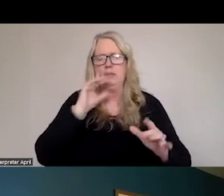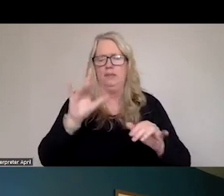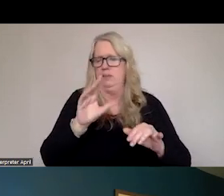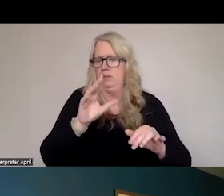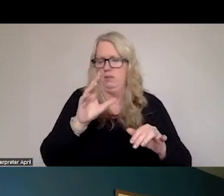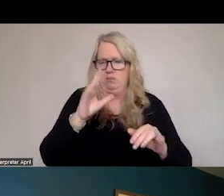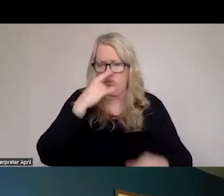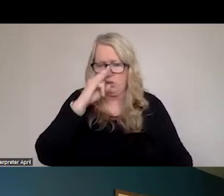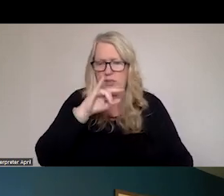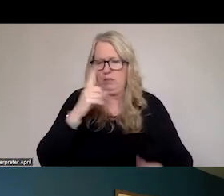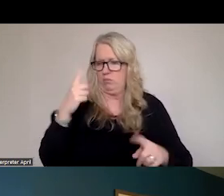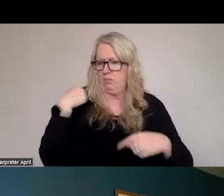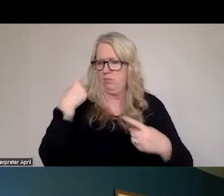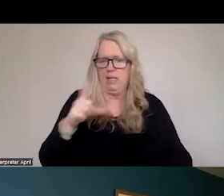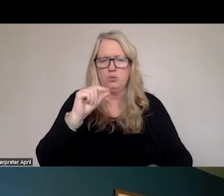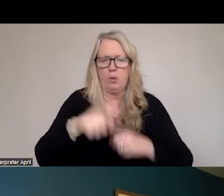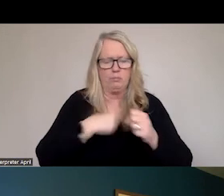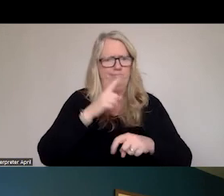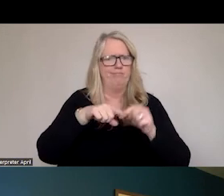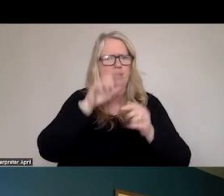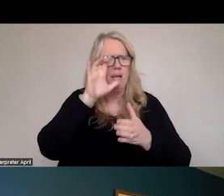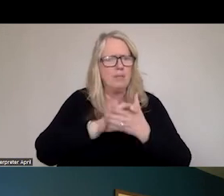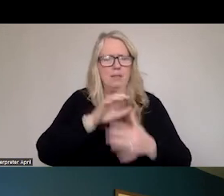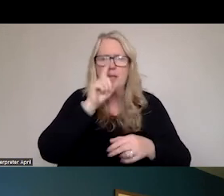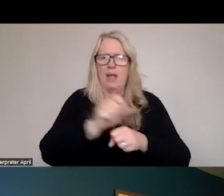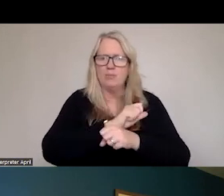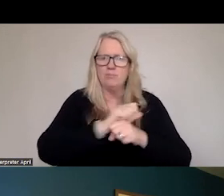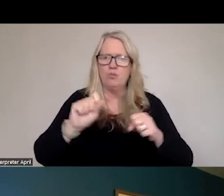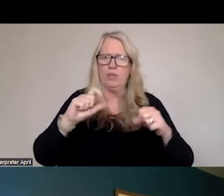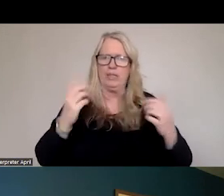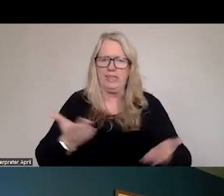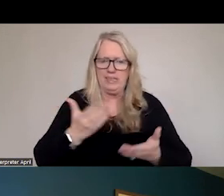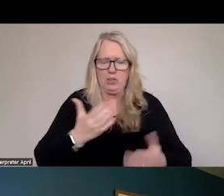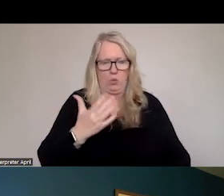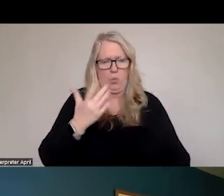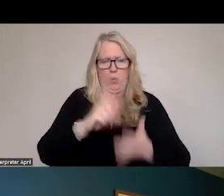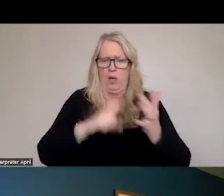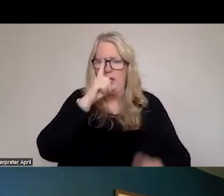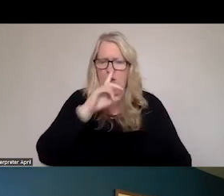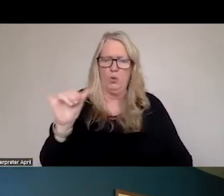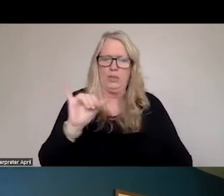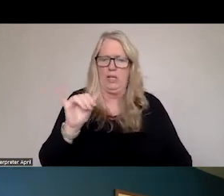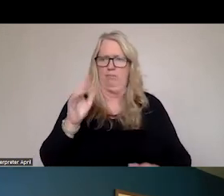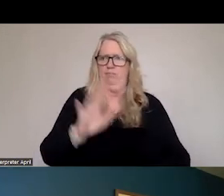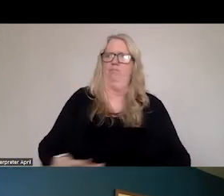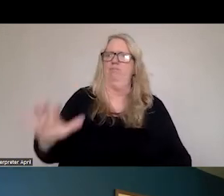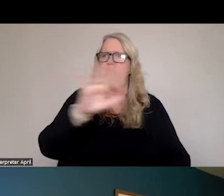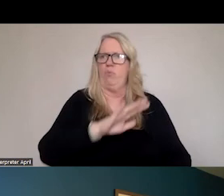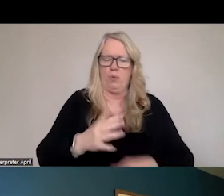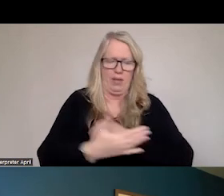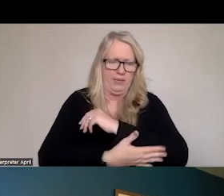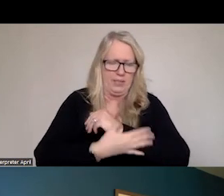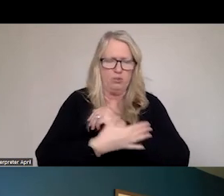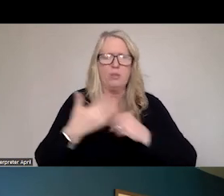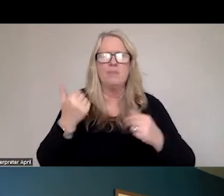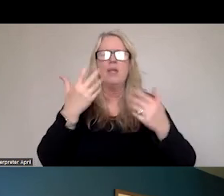years. And I can't believe we're really here talking about how that should look across the country. I wanted to call